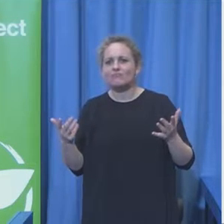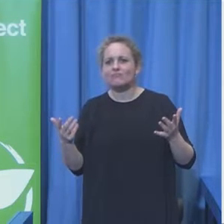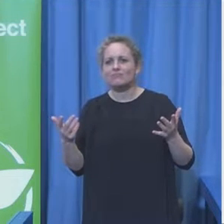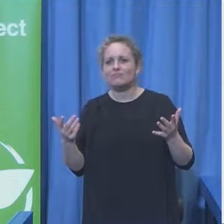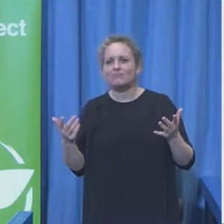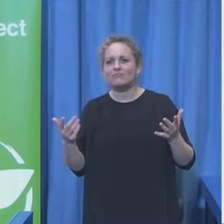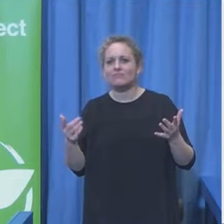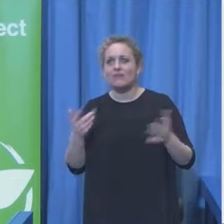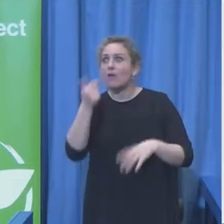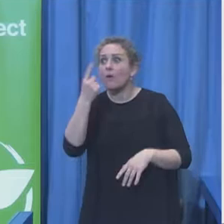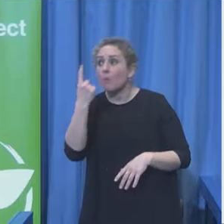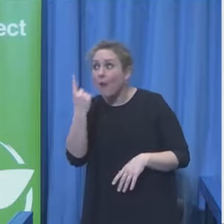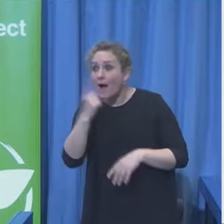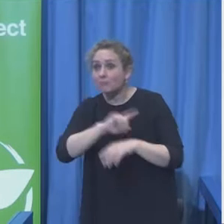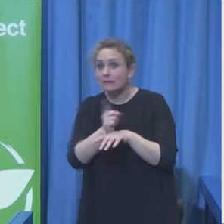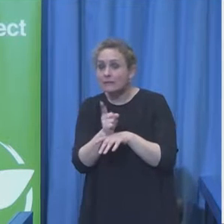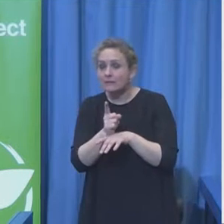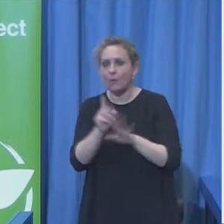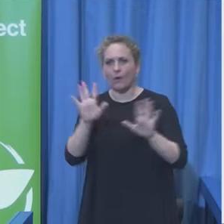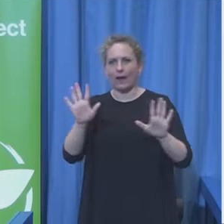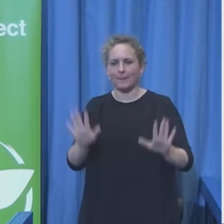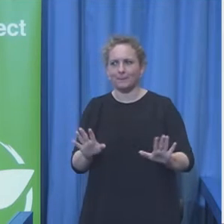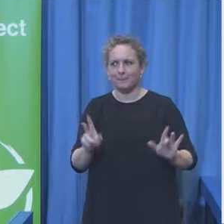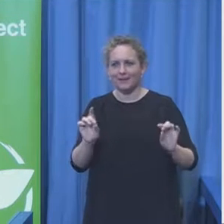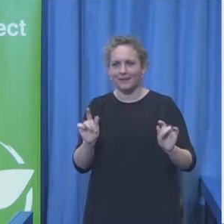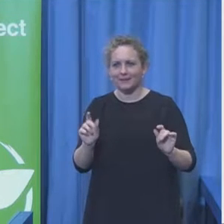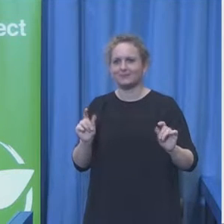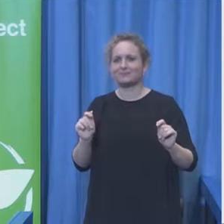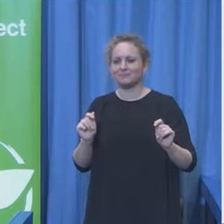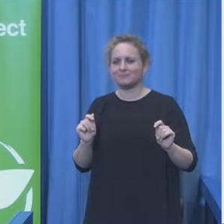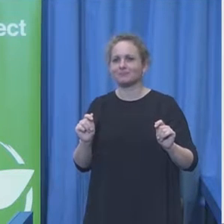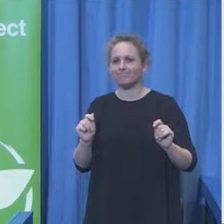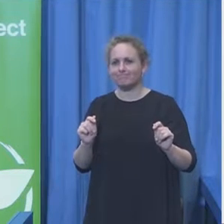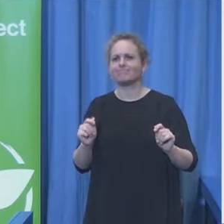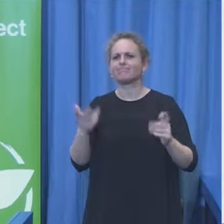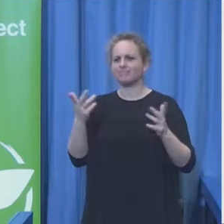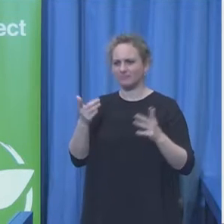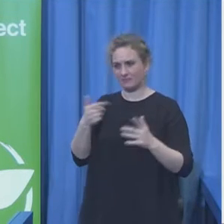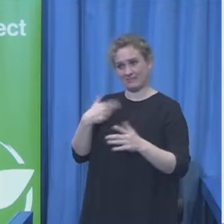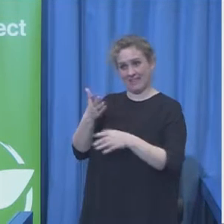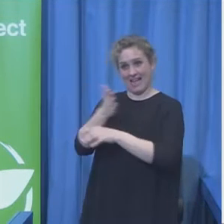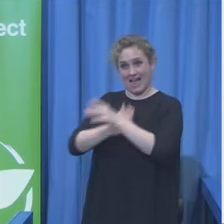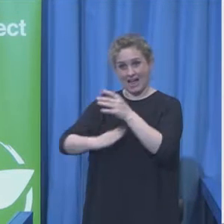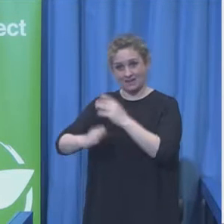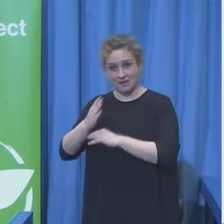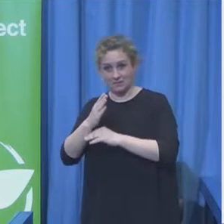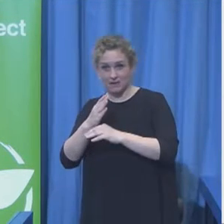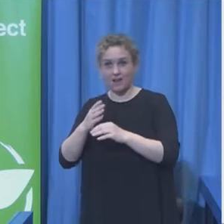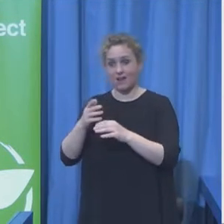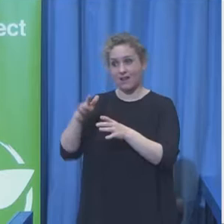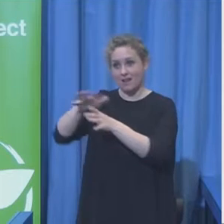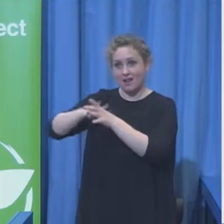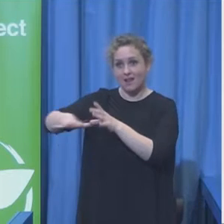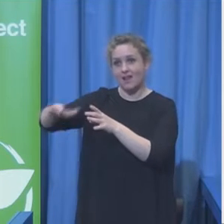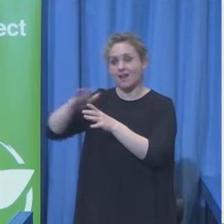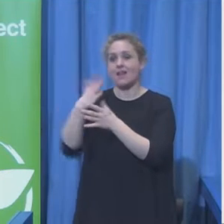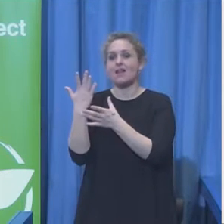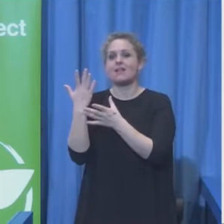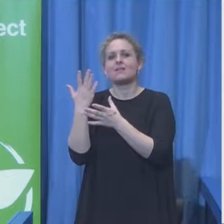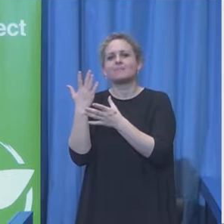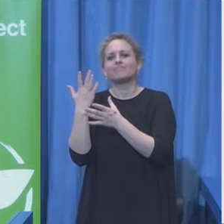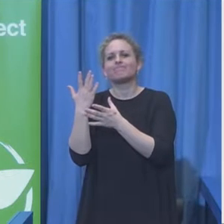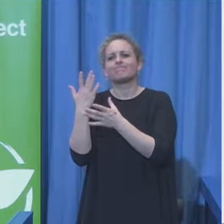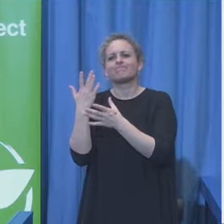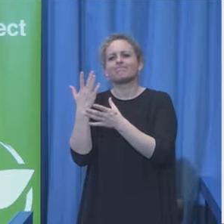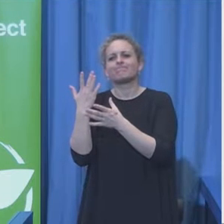the trust funds that we have on disability, the UN voluntary trust fund. So please contribute to the trust